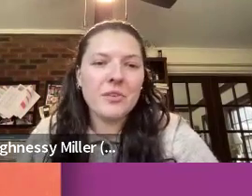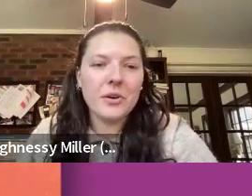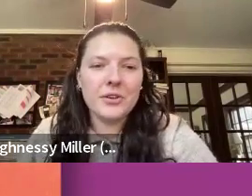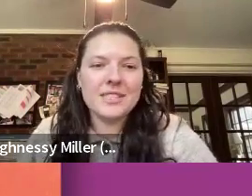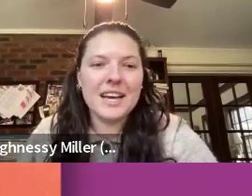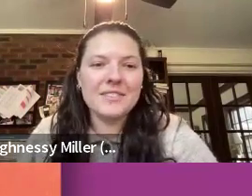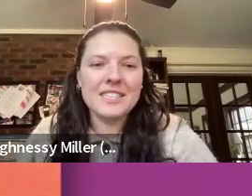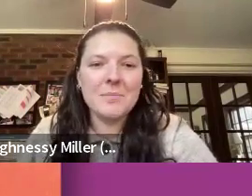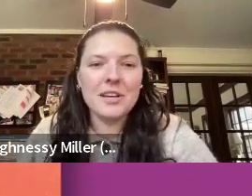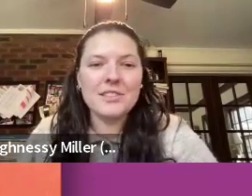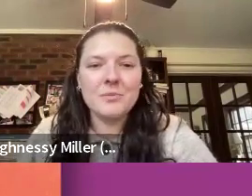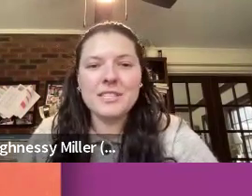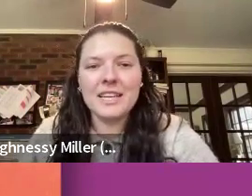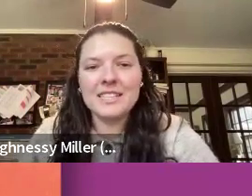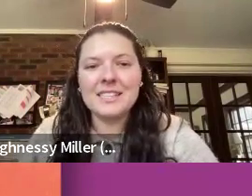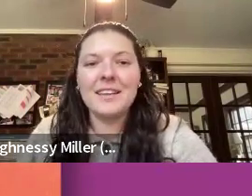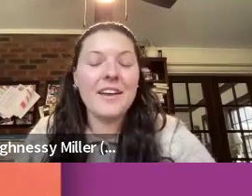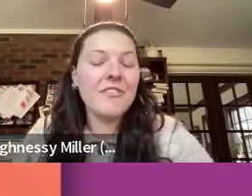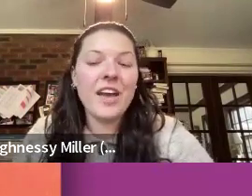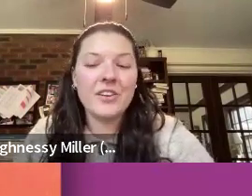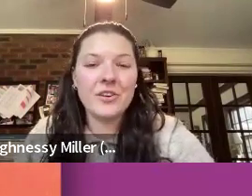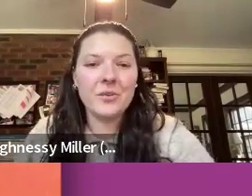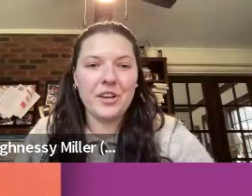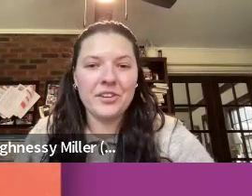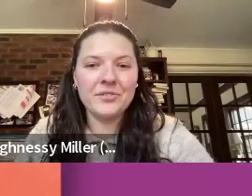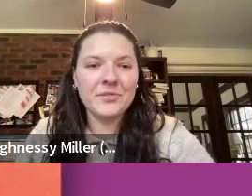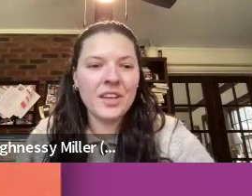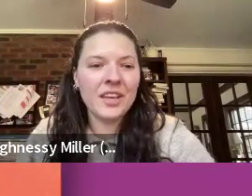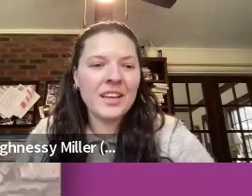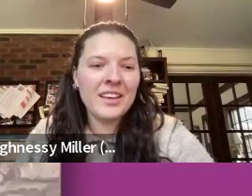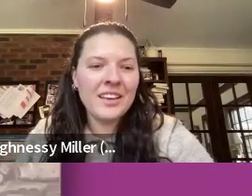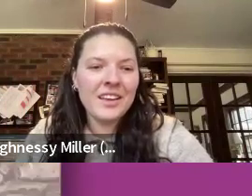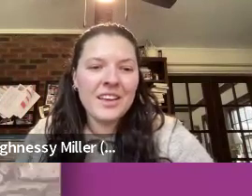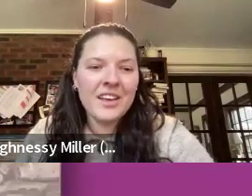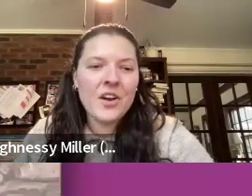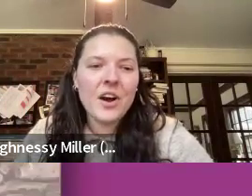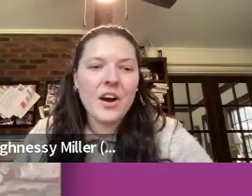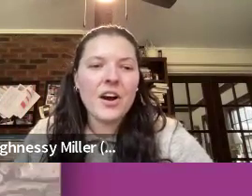afterward, with photos, dives deeper into Mercedes' life and career.